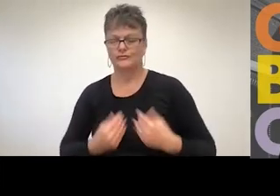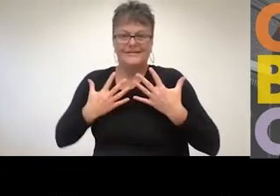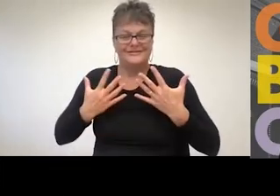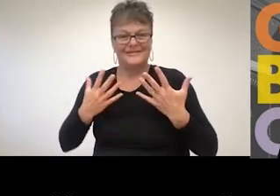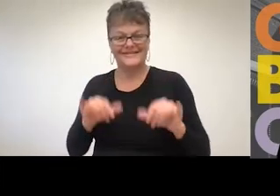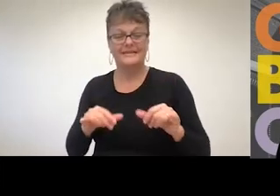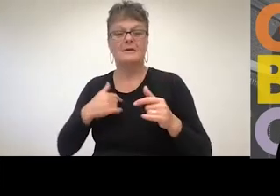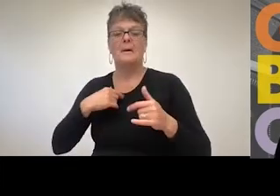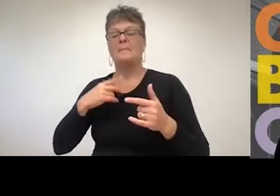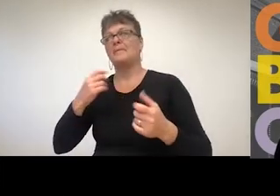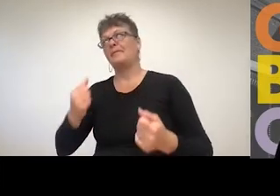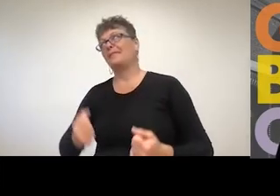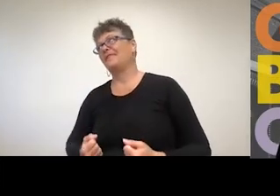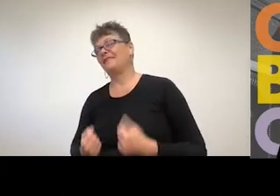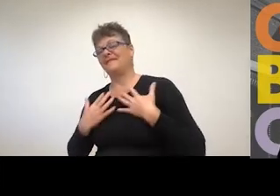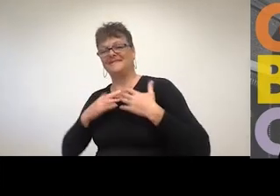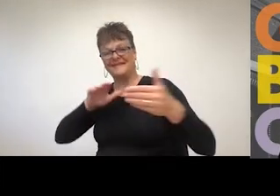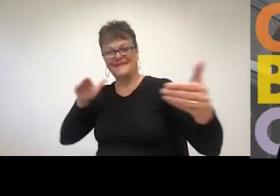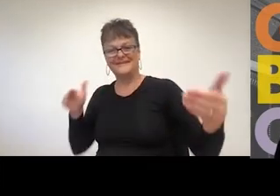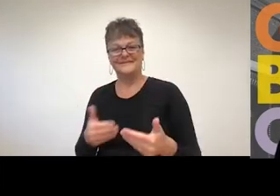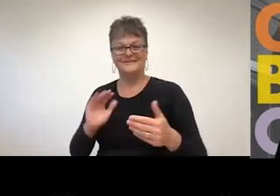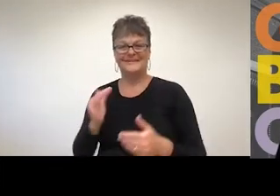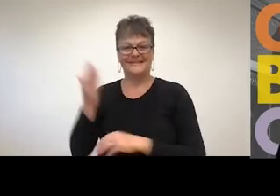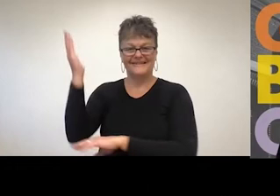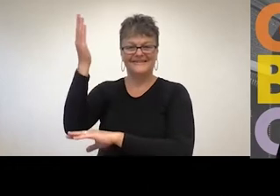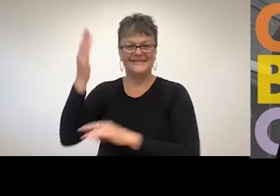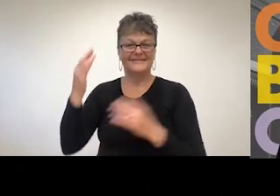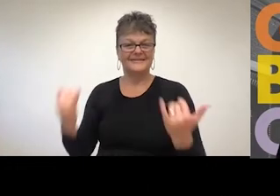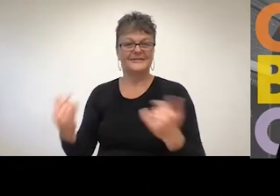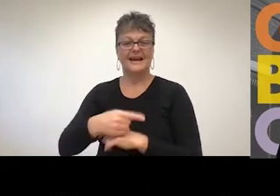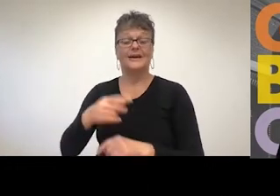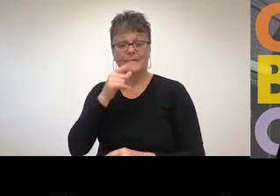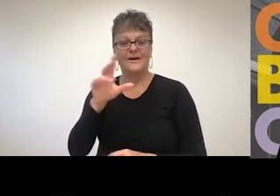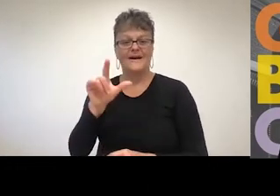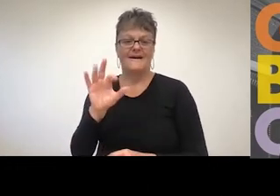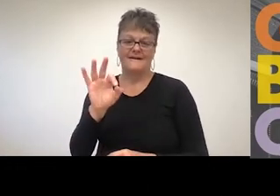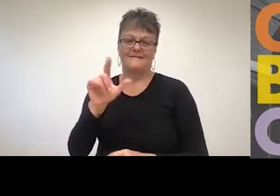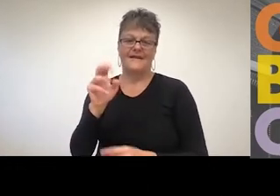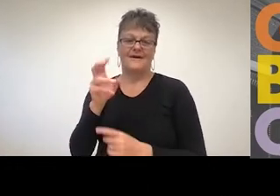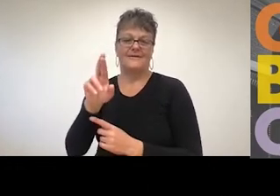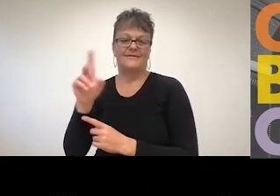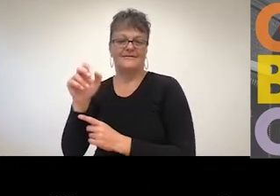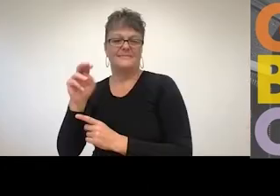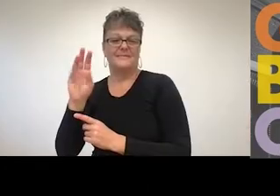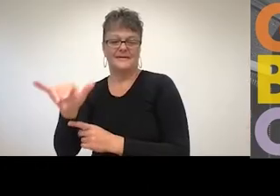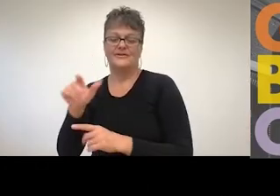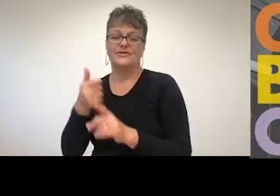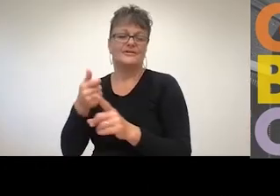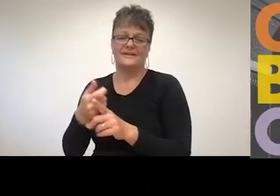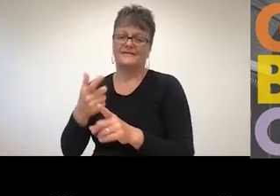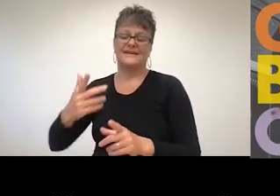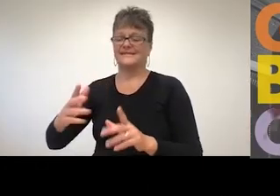to be introducing our keynote speaker this morning, Flower Darby. Flower is an internationally renowned keynote speaker, author, and